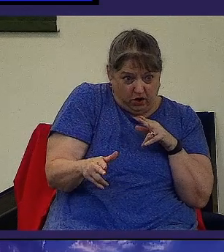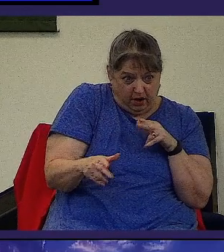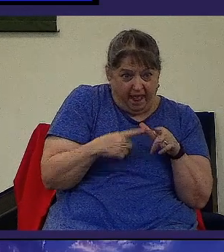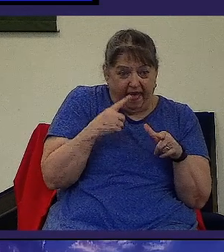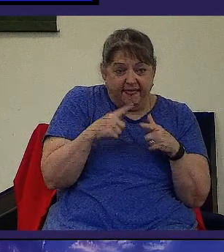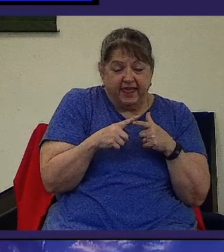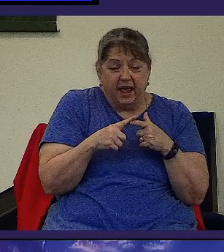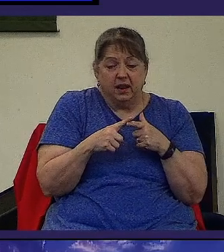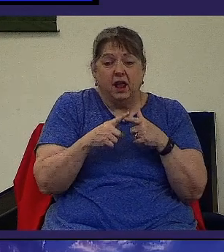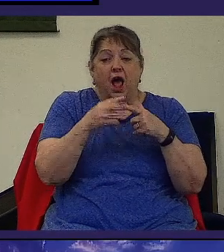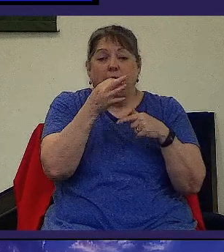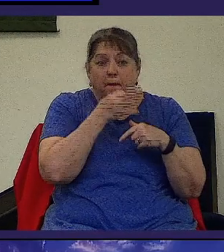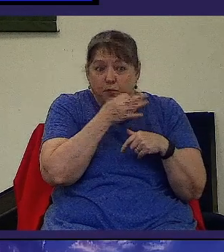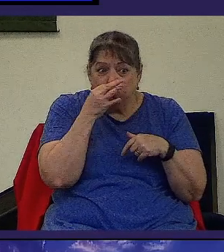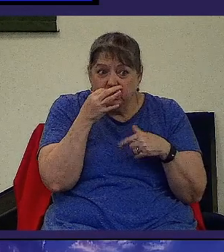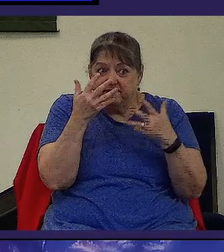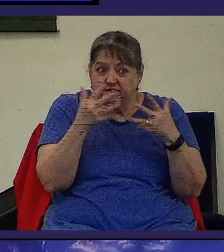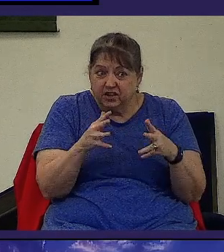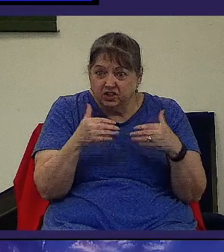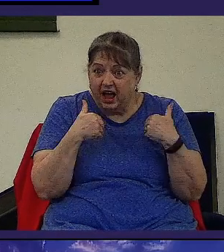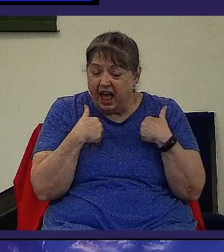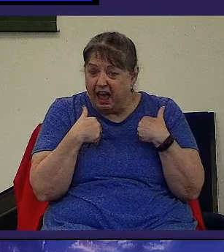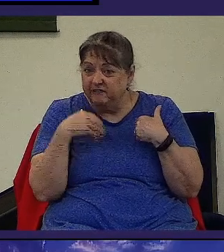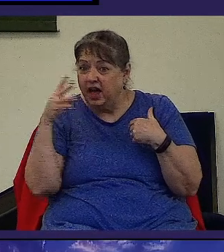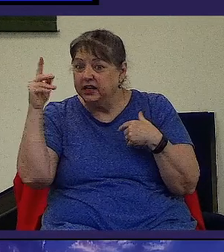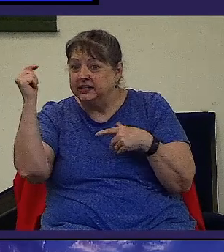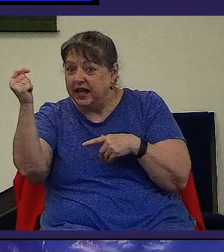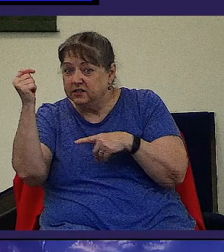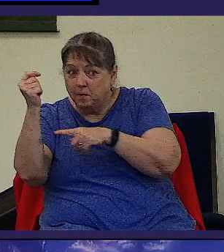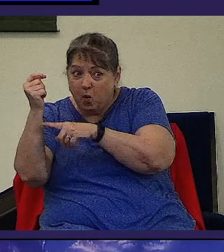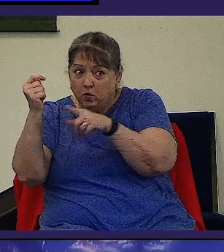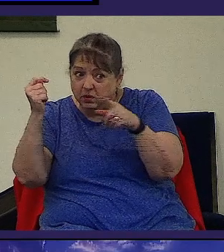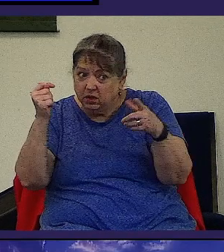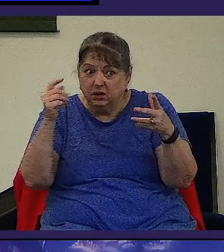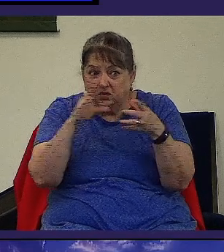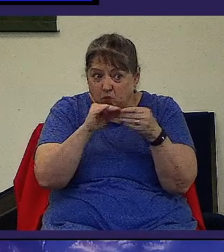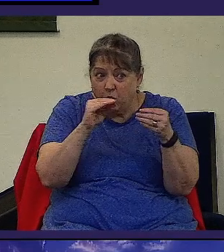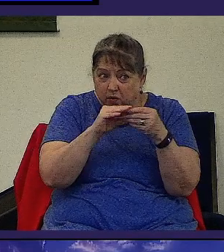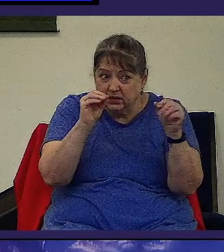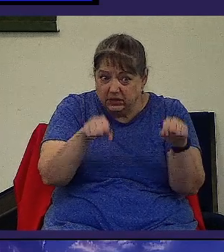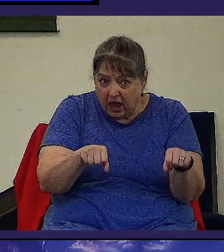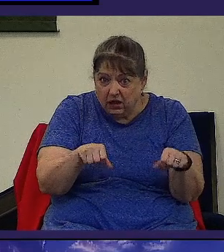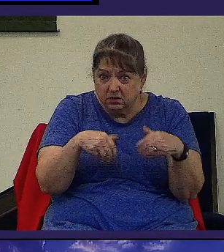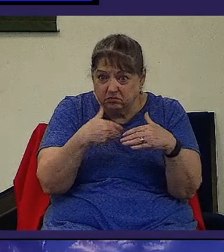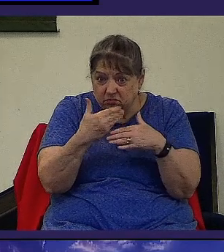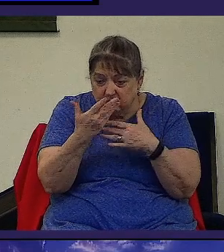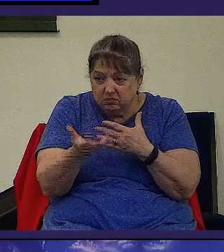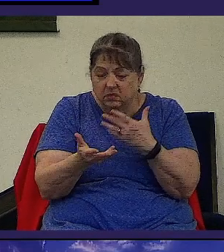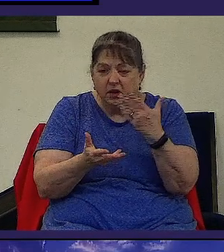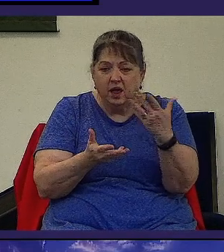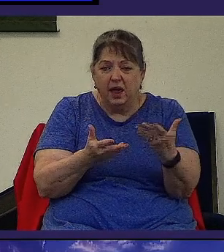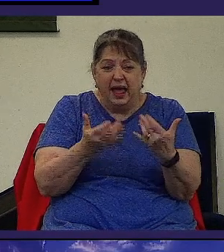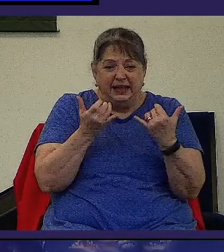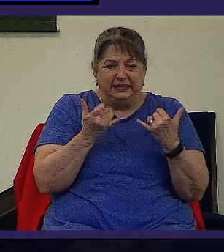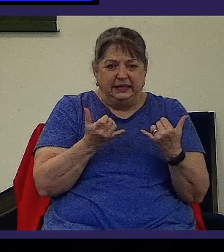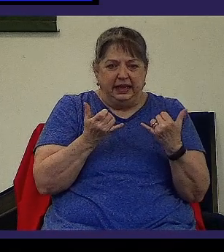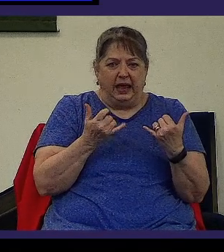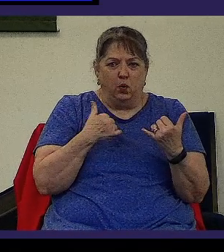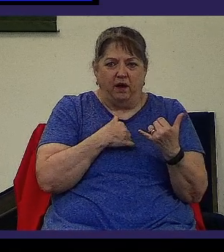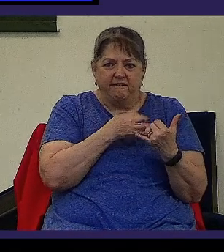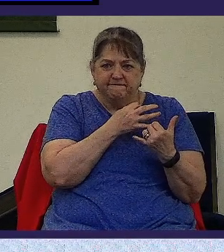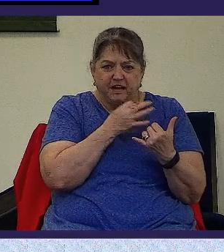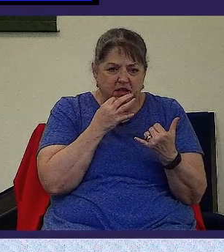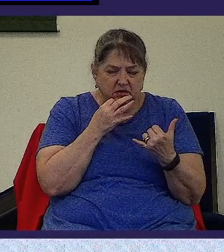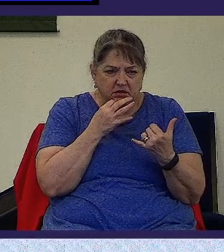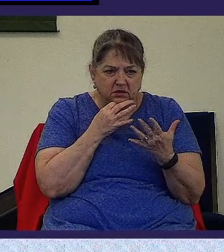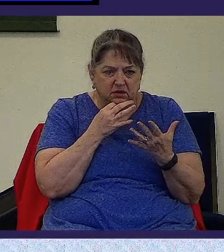testimonies at the end i don't know if we'll have room for that today but the clock will tell us otherwise uh but today we are fasting and praying i do want to say that since we